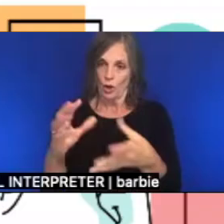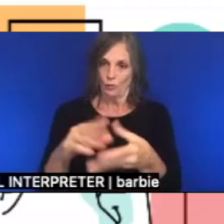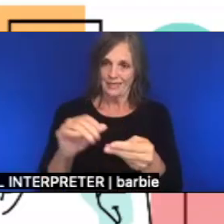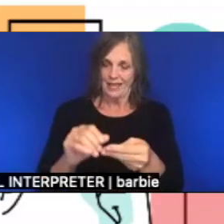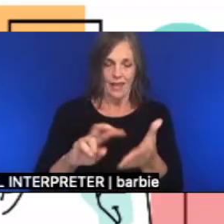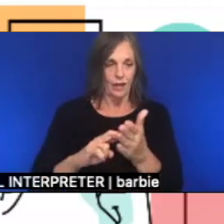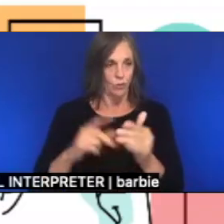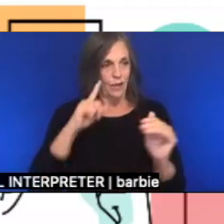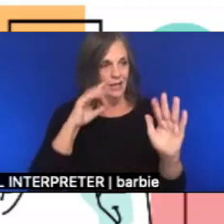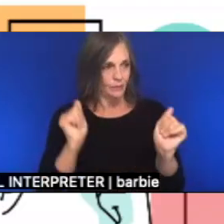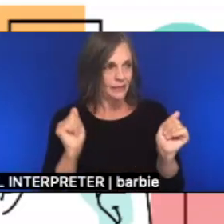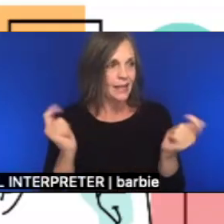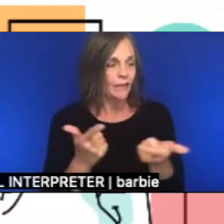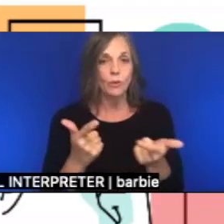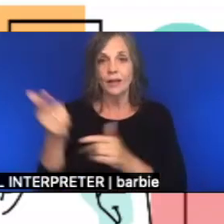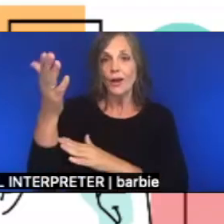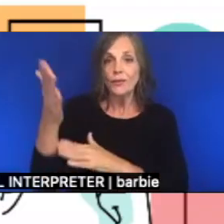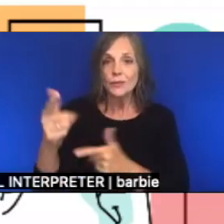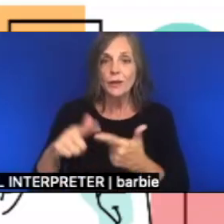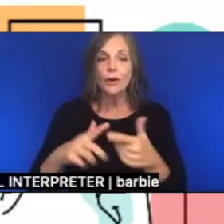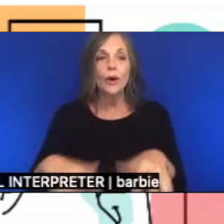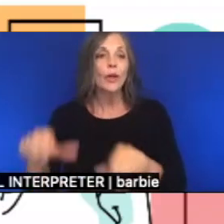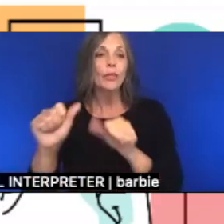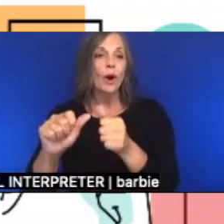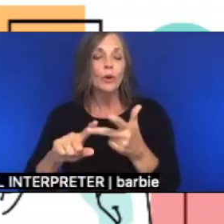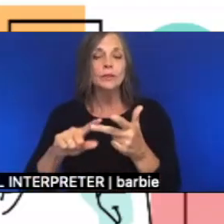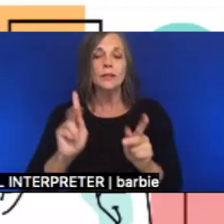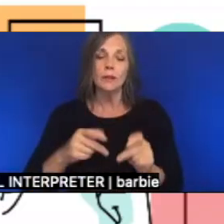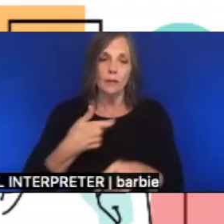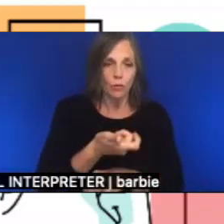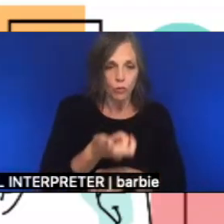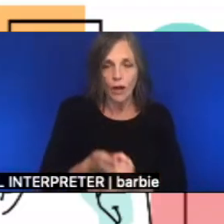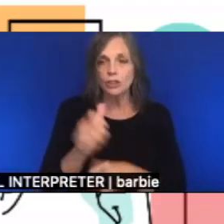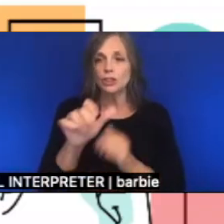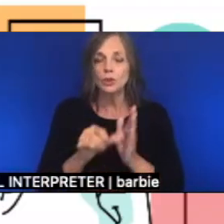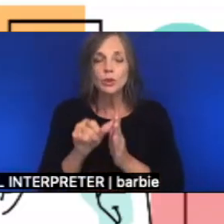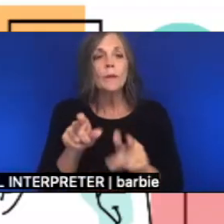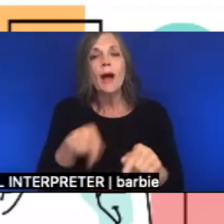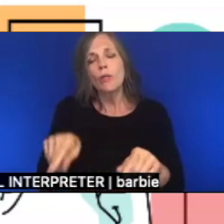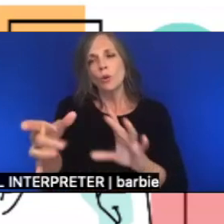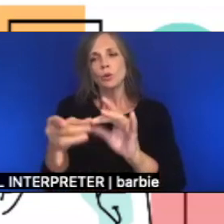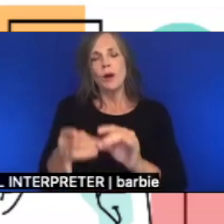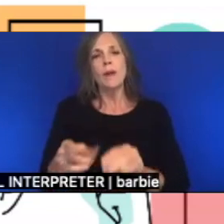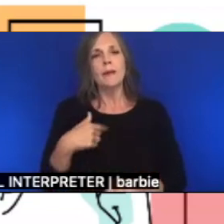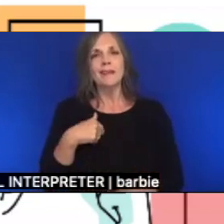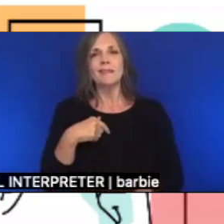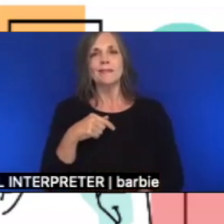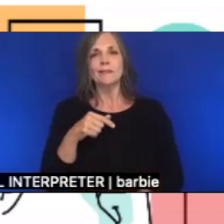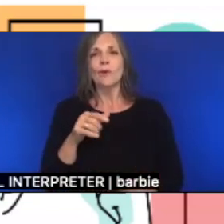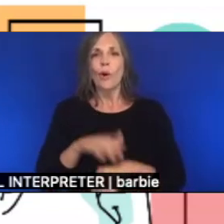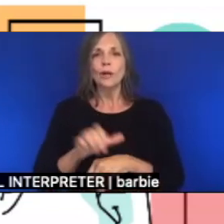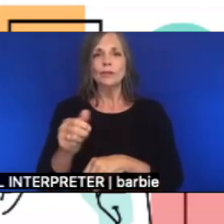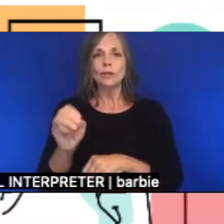the speakers, the hosts, the viewers on YouTube, and those commenting on social media to follow the Accessibility Talks Code